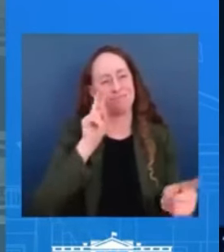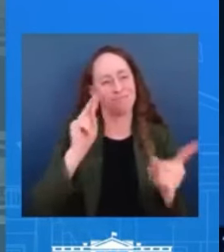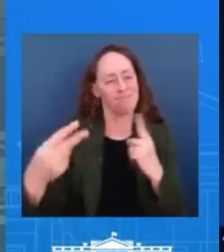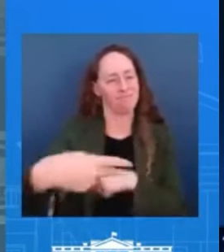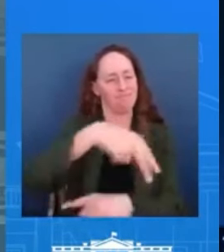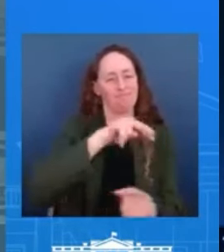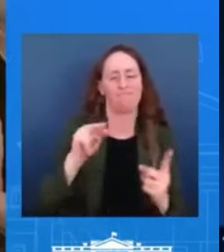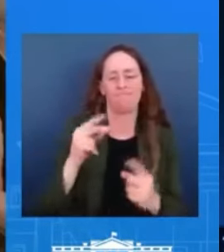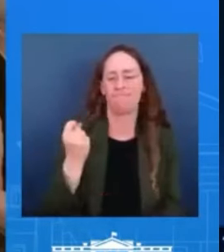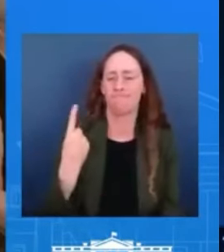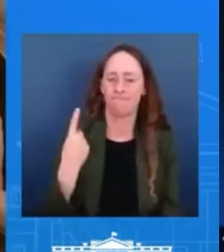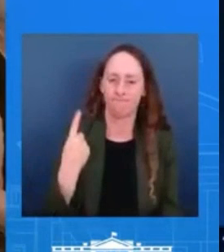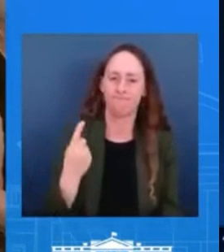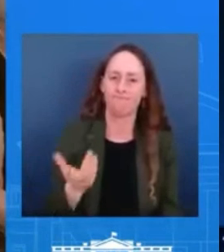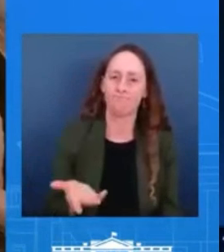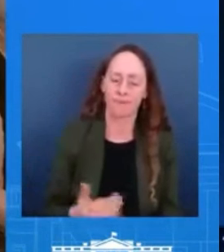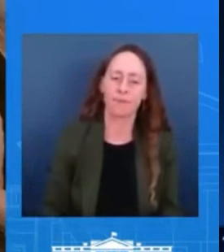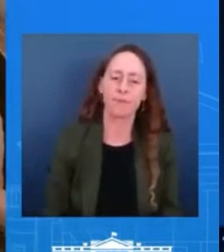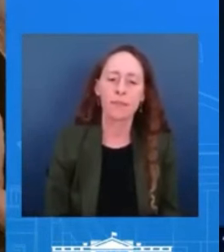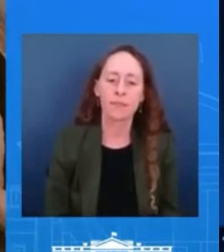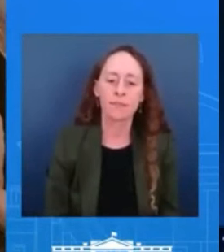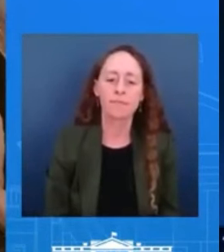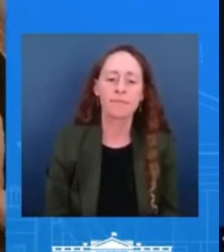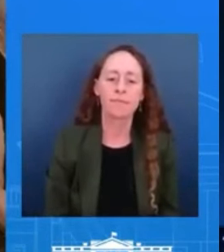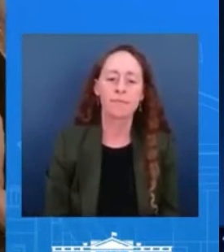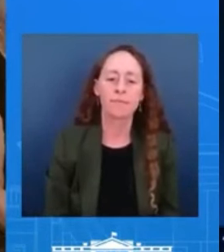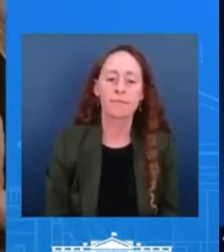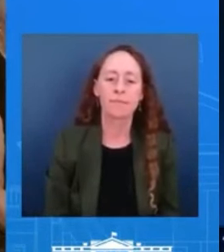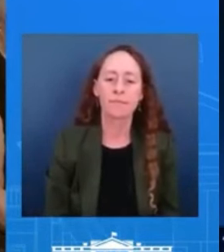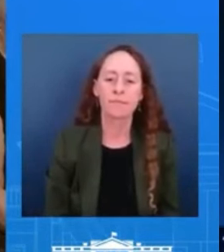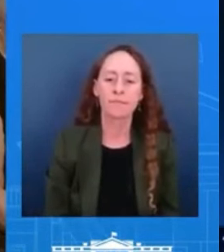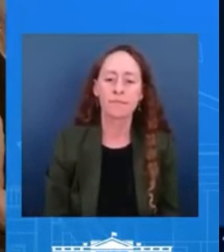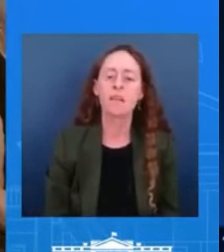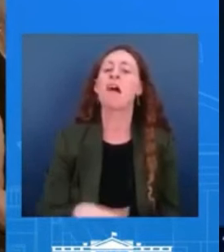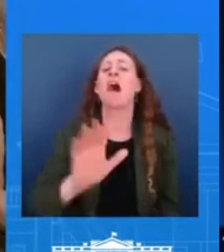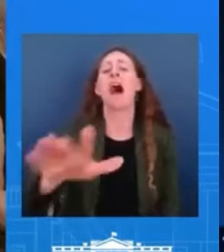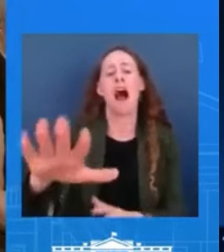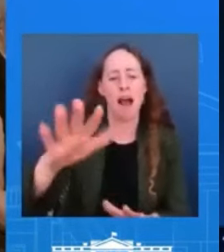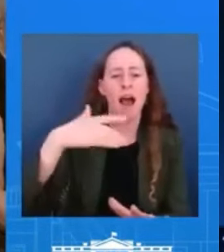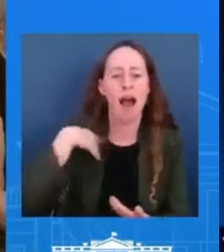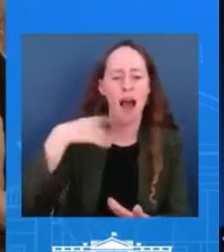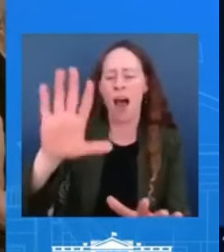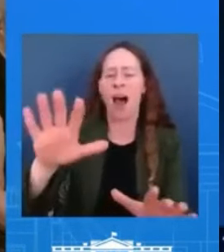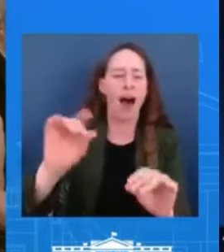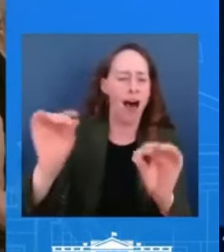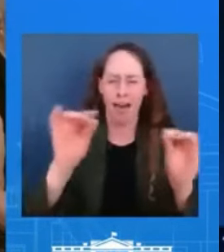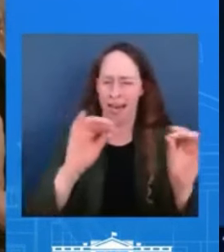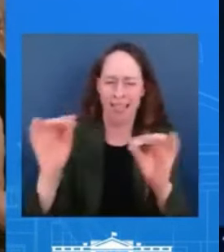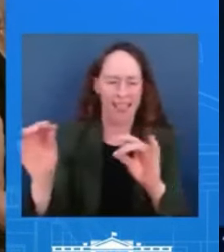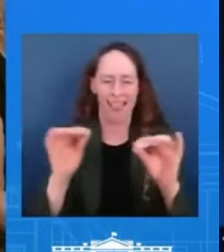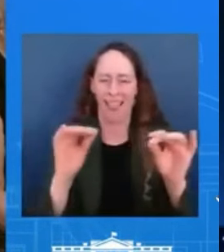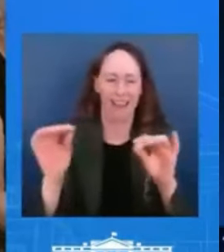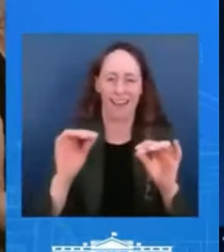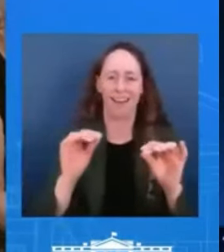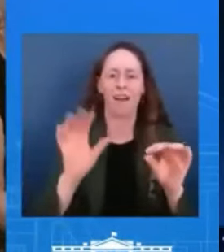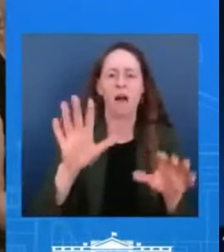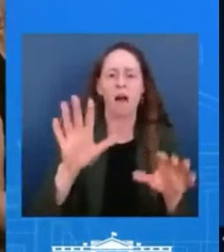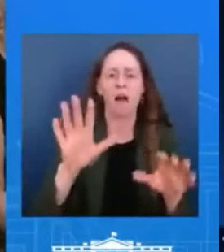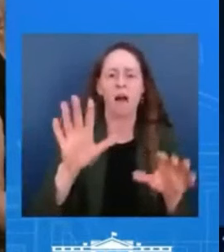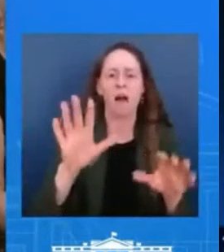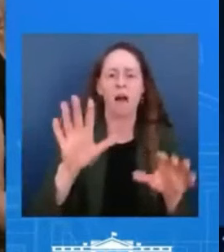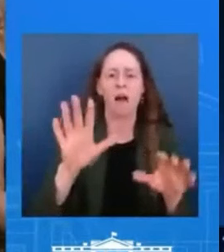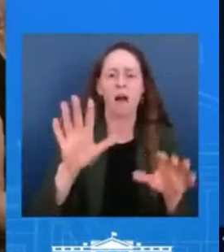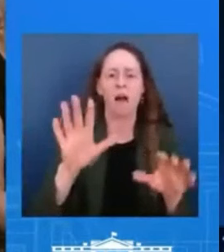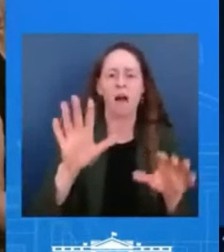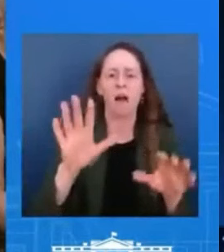is. I get that you're not going to give us. Gotta, I get that you might have. Okay. Peter, yeah. No, go ahead, Peter. One more. I get that you